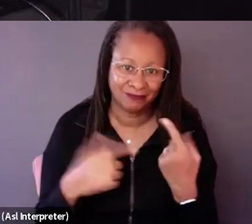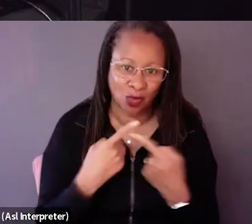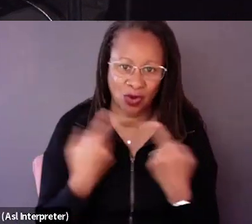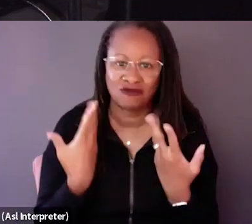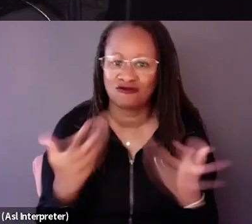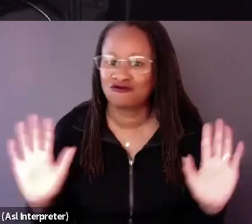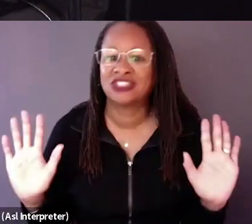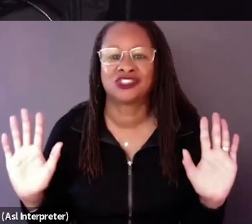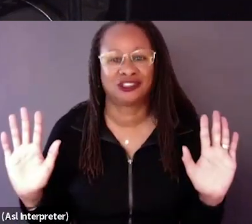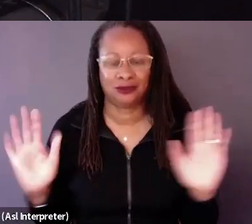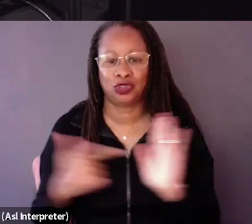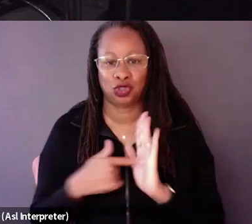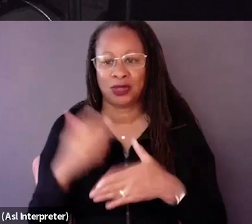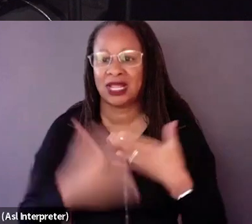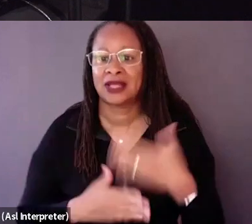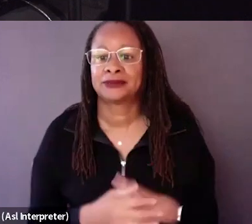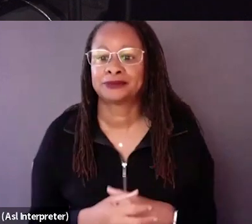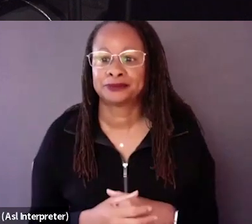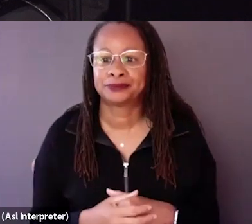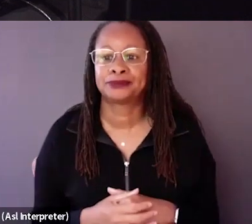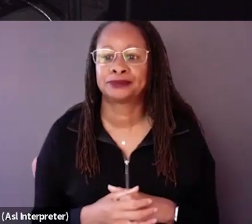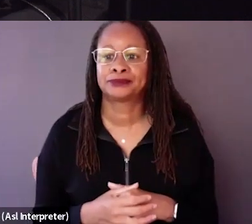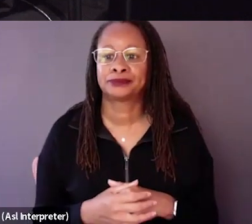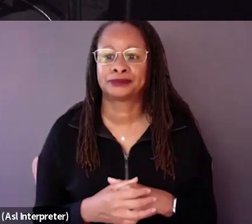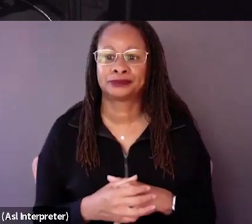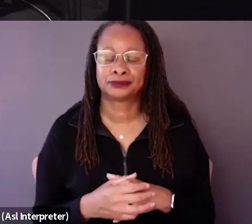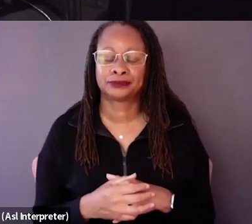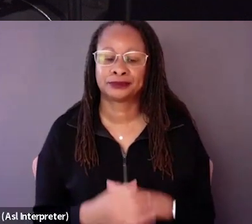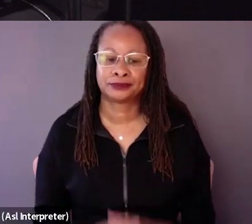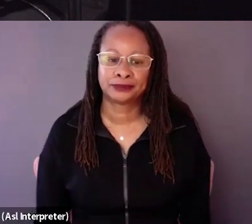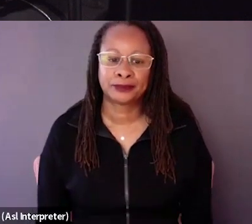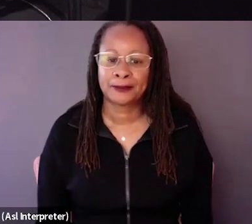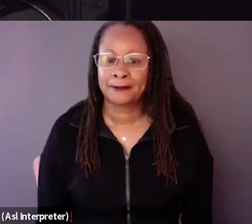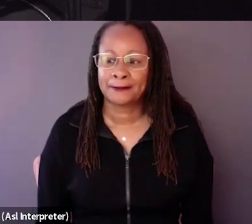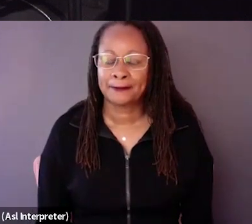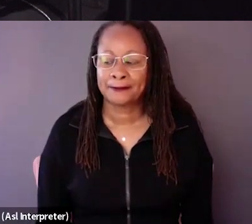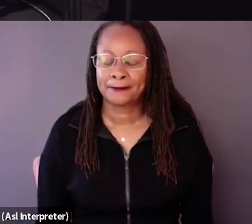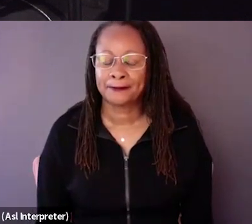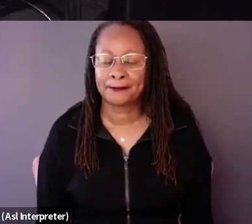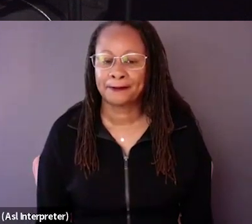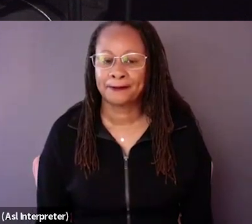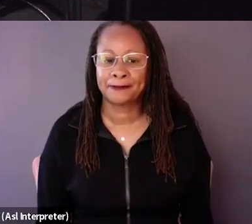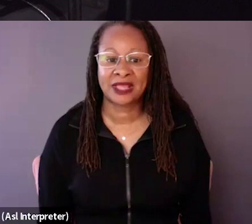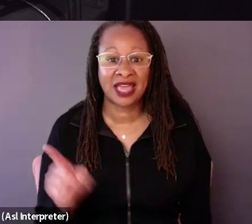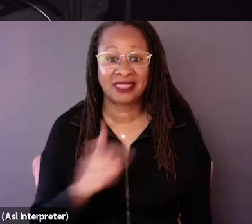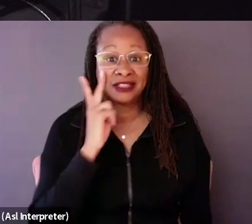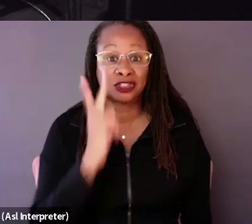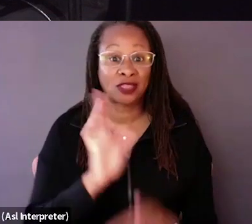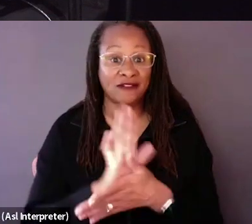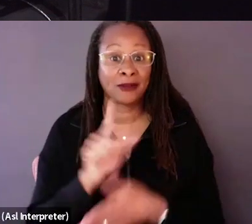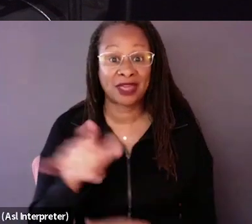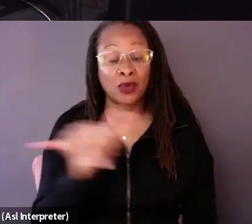gruesome scenes, I mean, some things I can't say here, but very graphic things. But